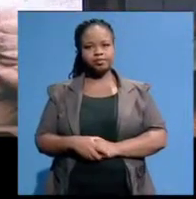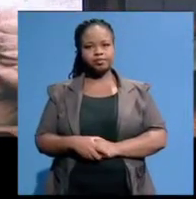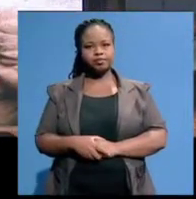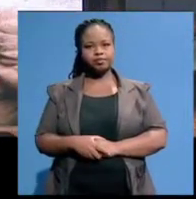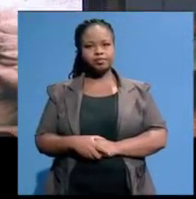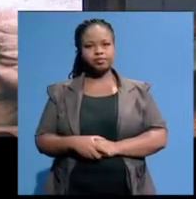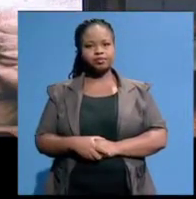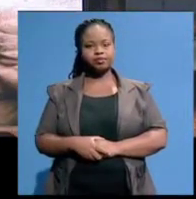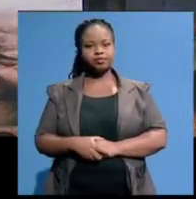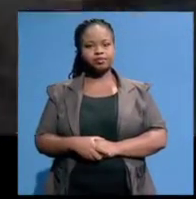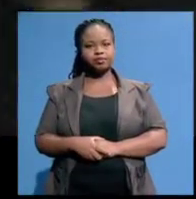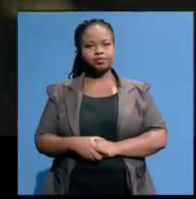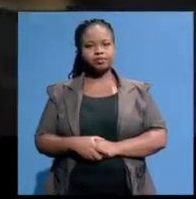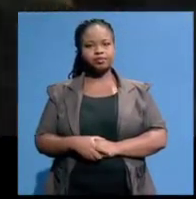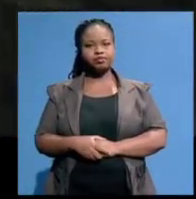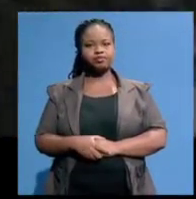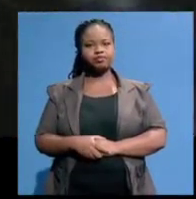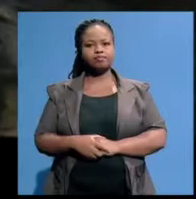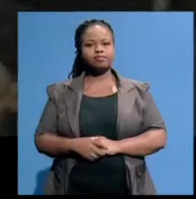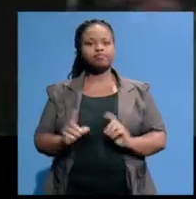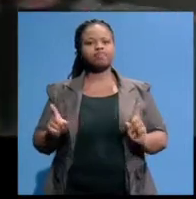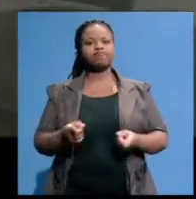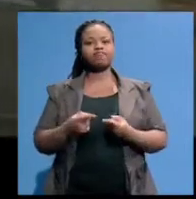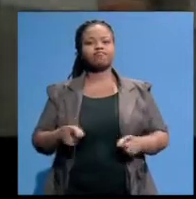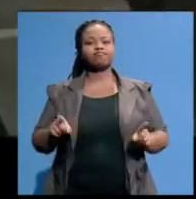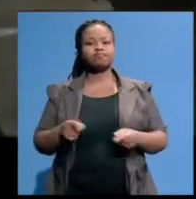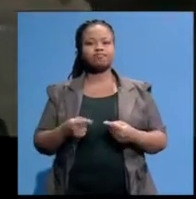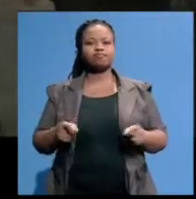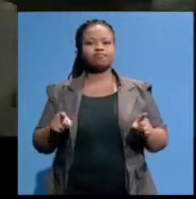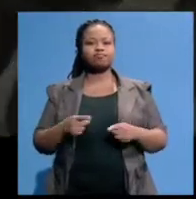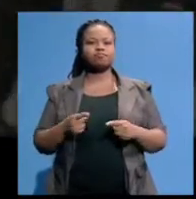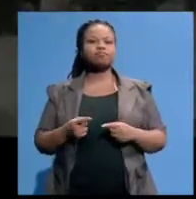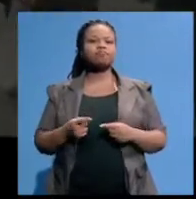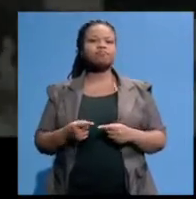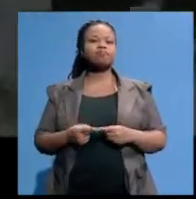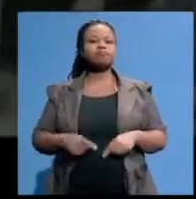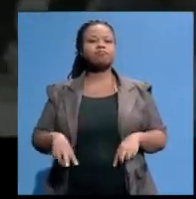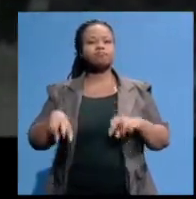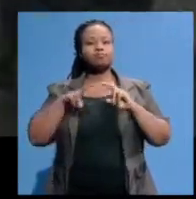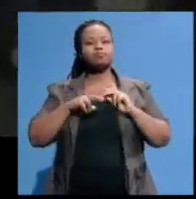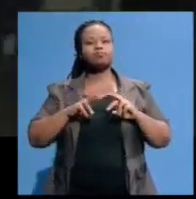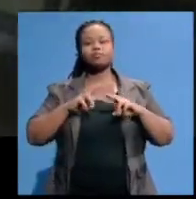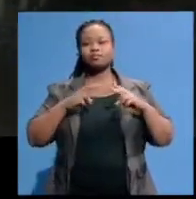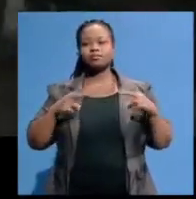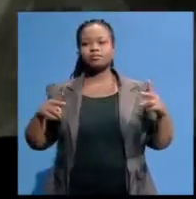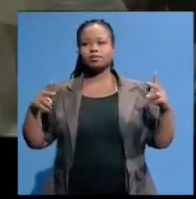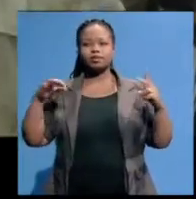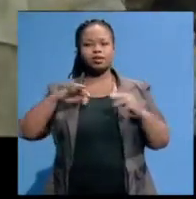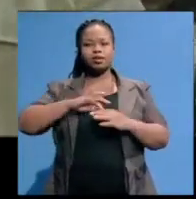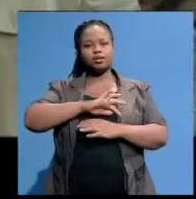burning sun, there are hosts of weary